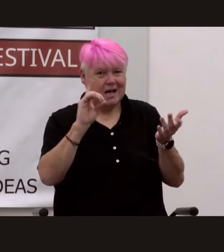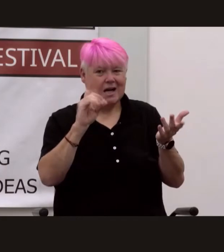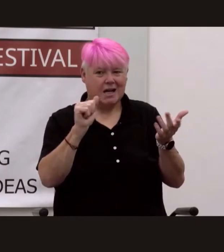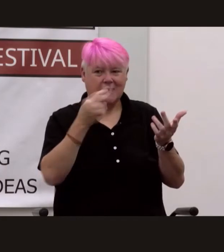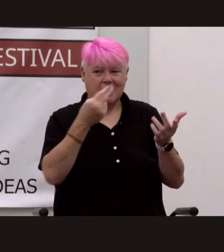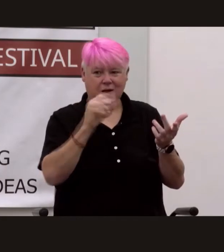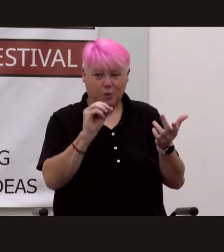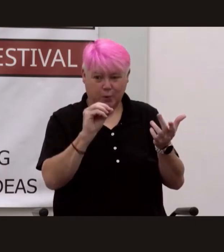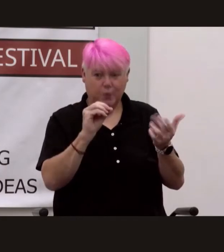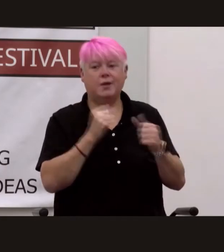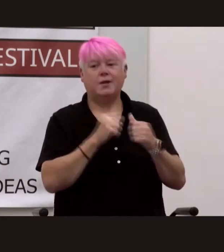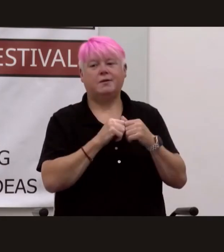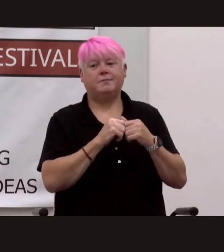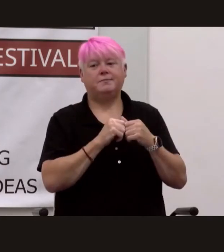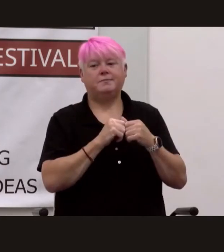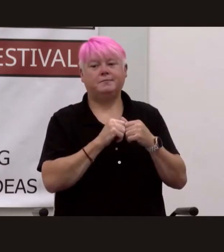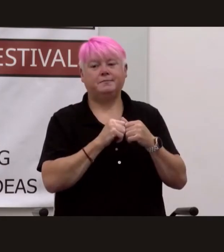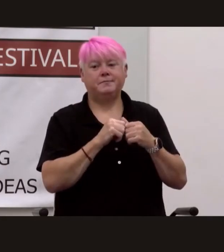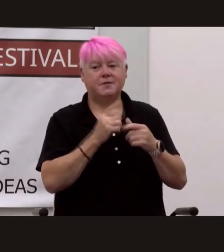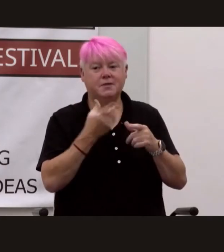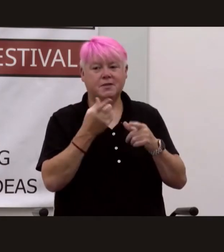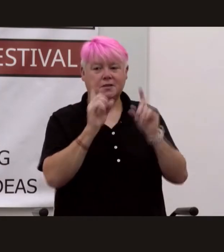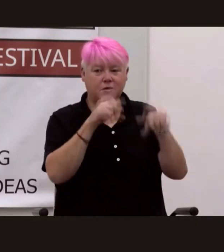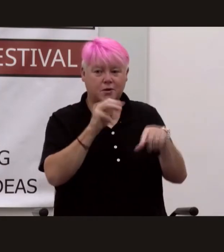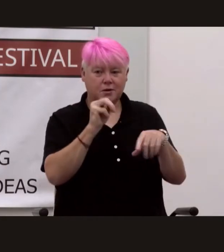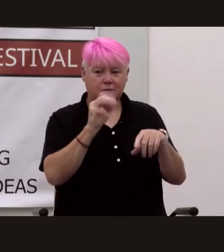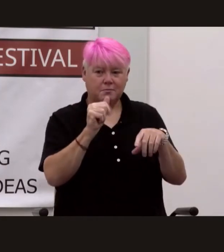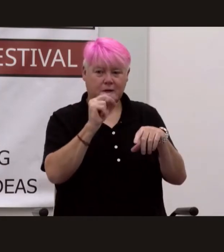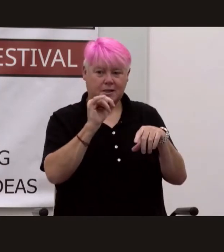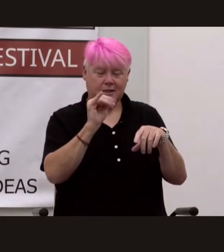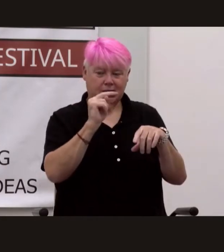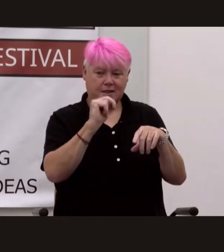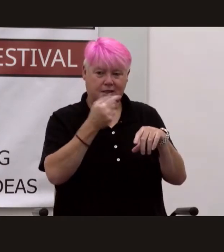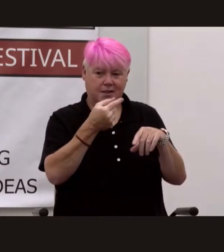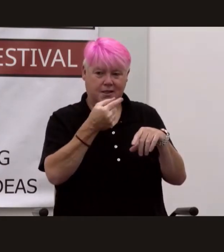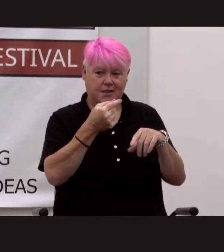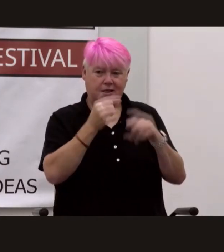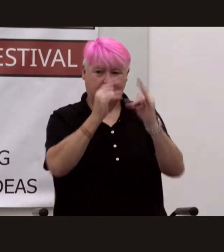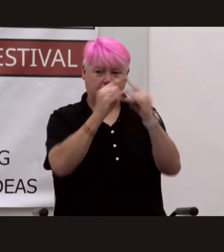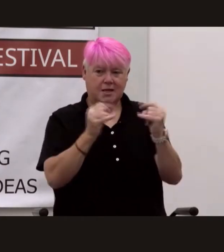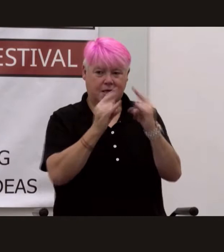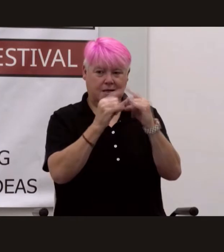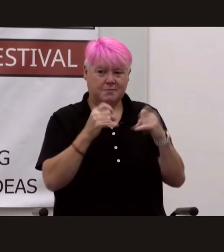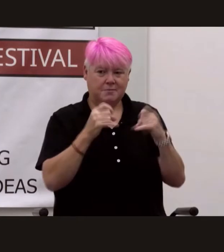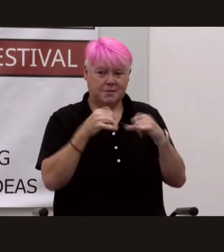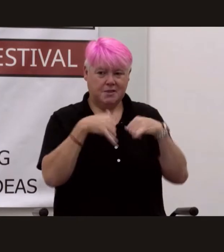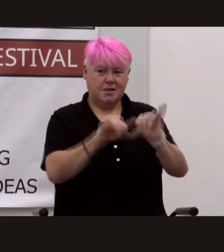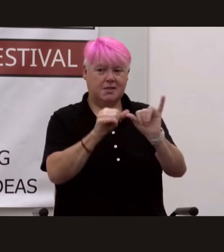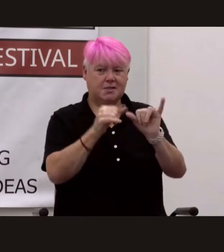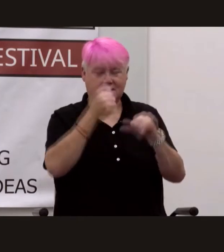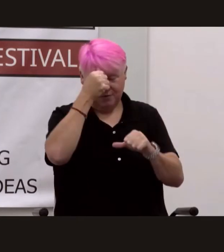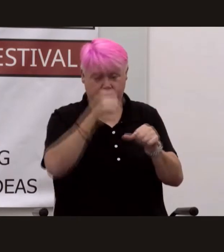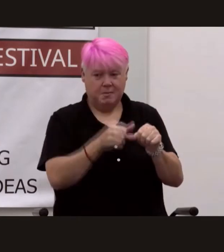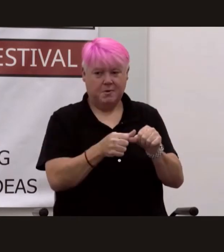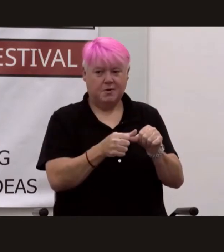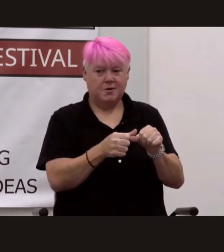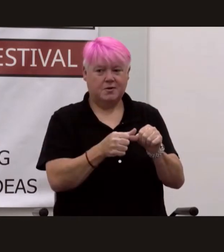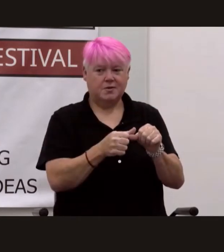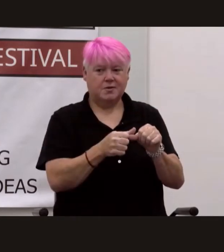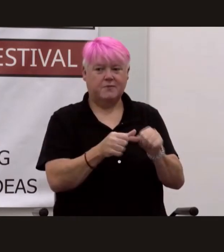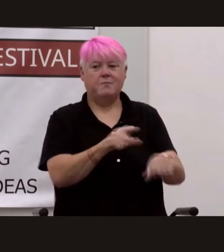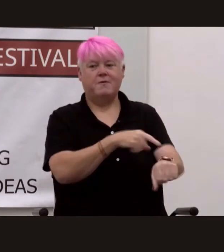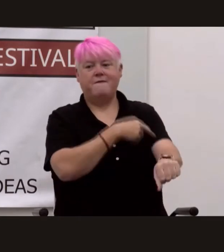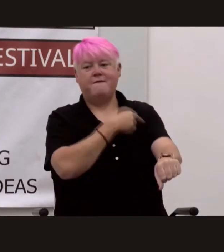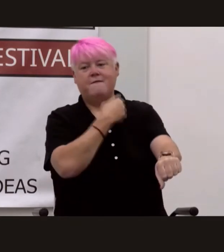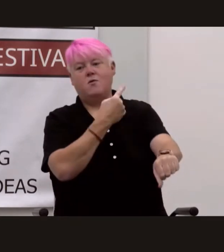headed is mining camps and logging camps that he himself remembers from long before